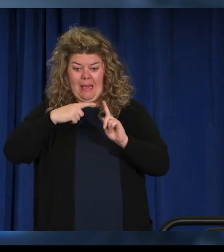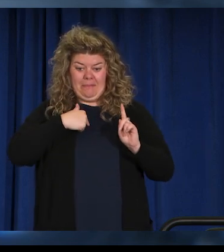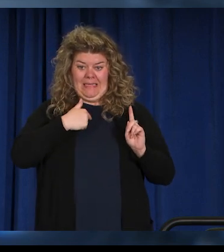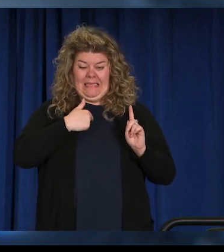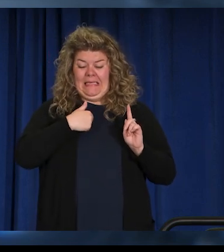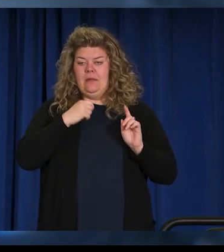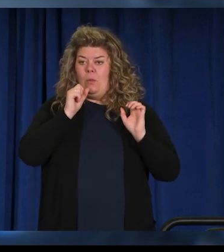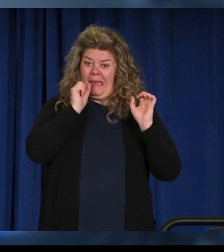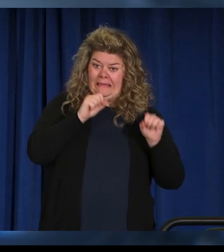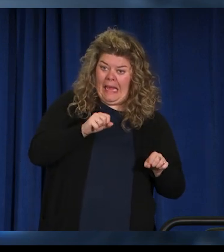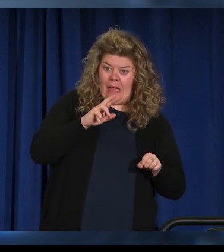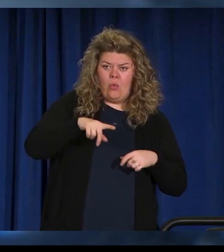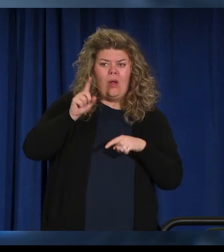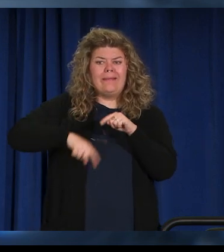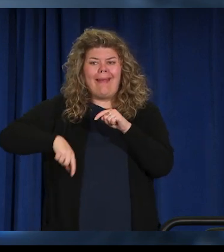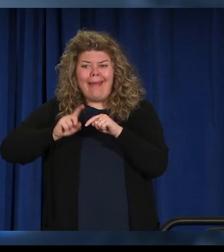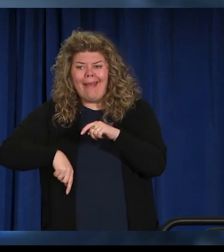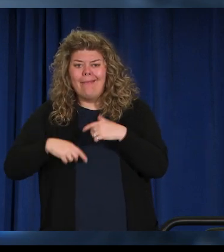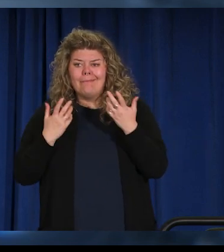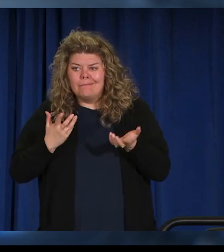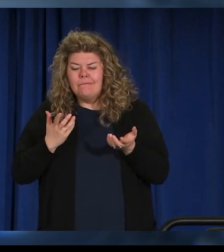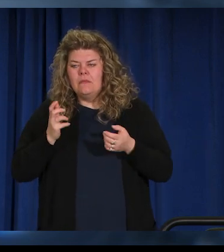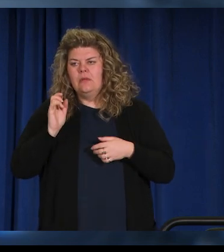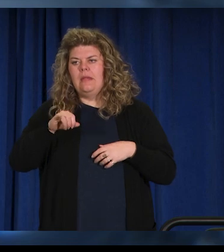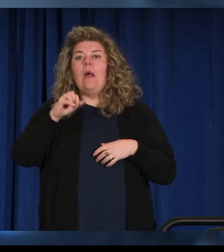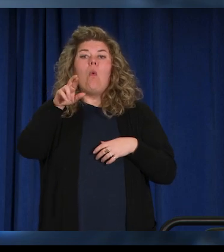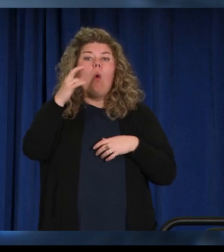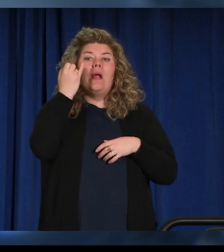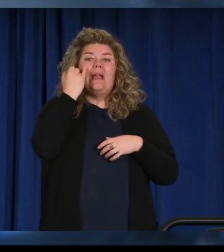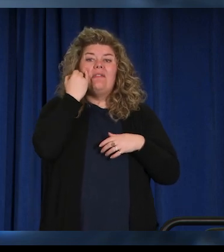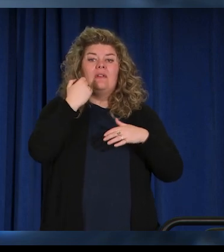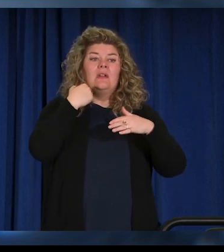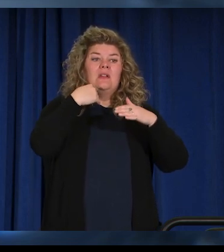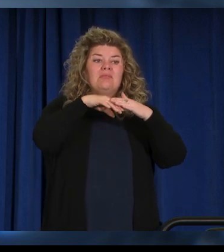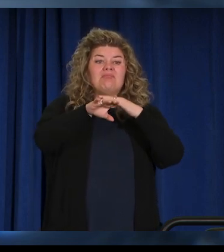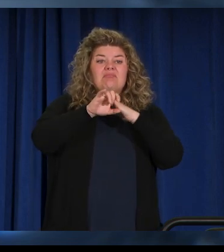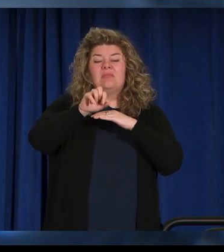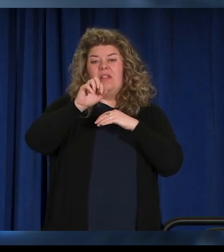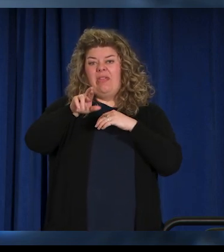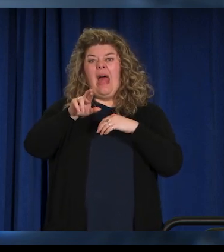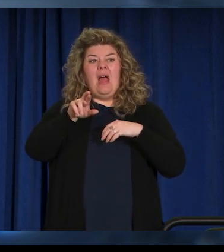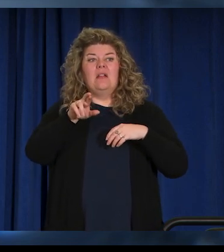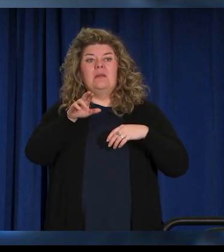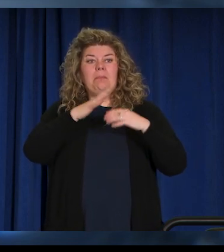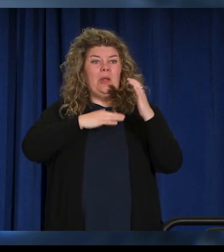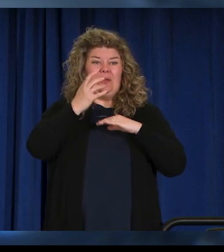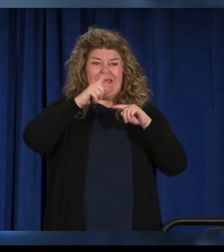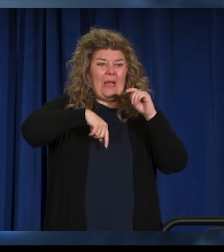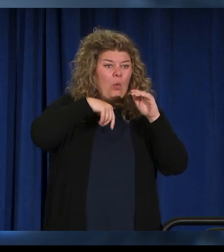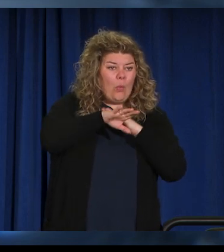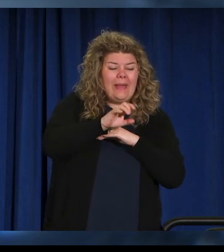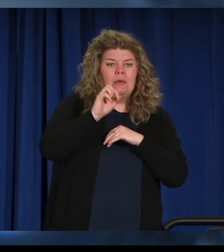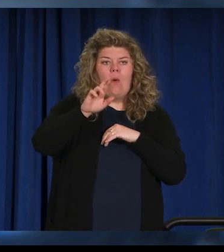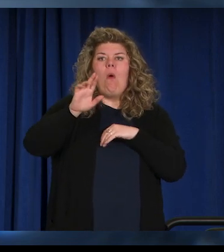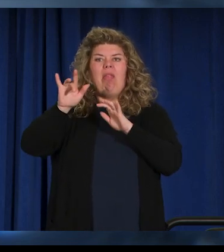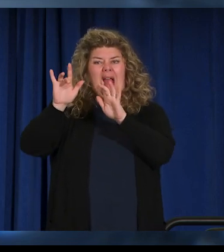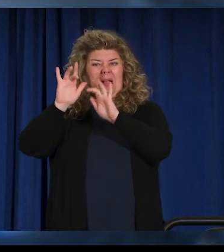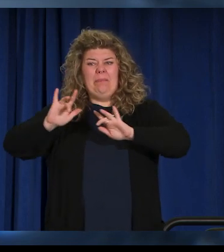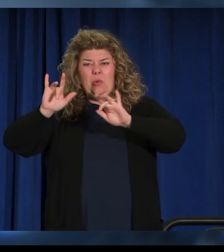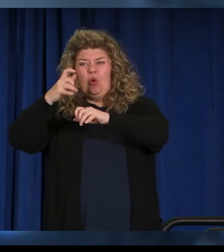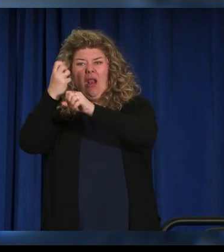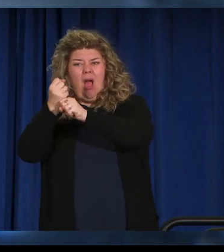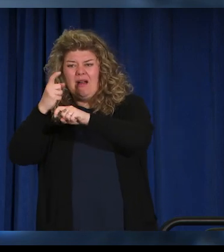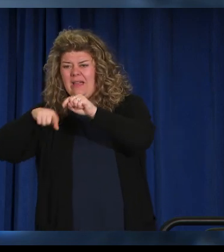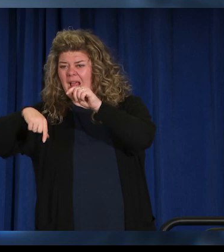can't do, or the accessibility level of physical and digital spaces that either allow individuals to participate